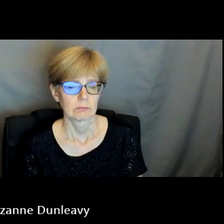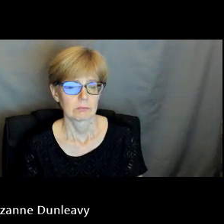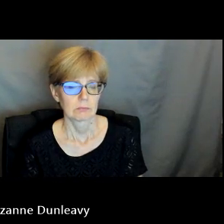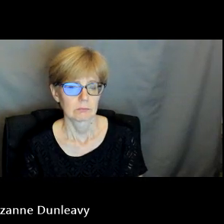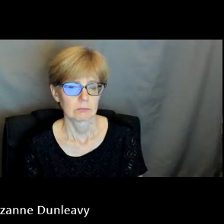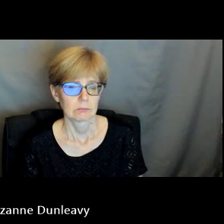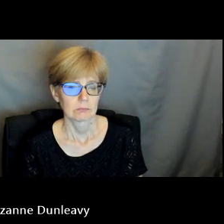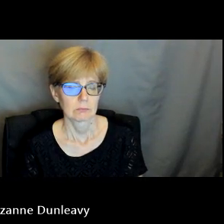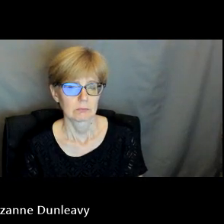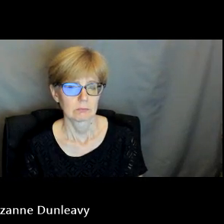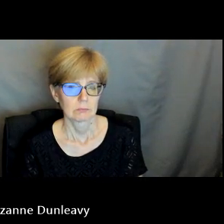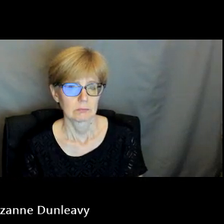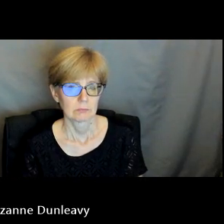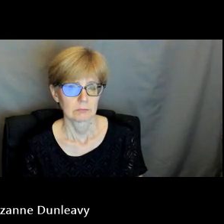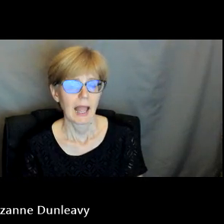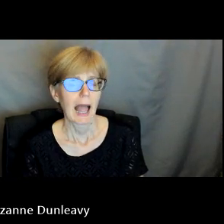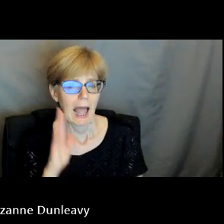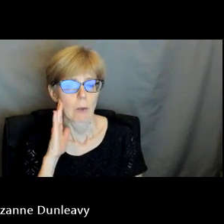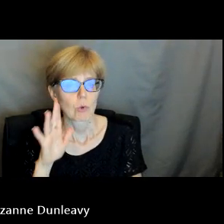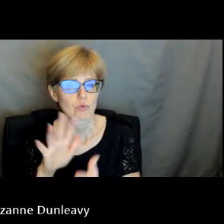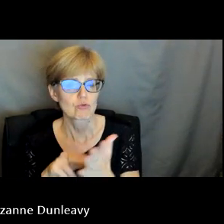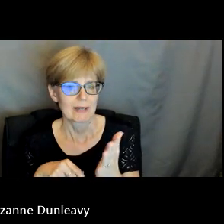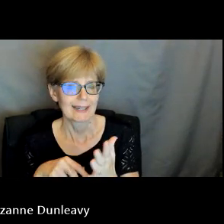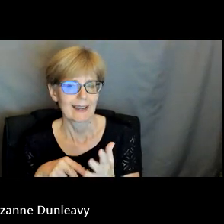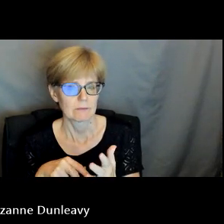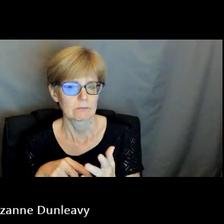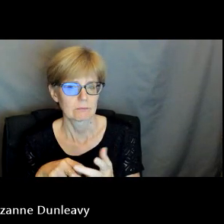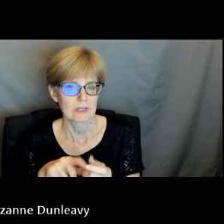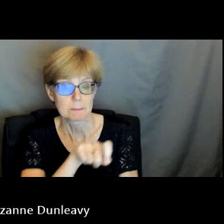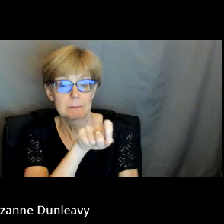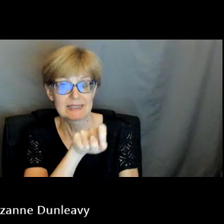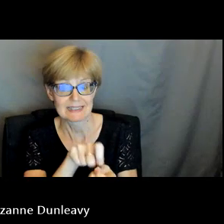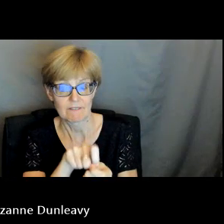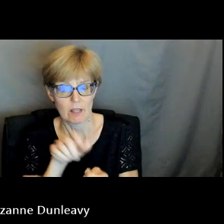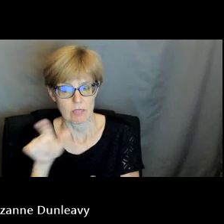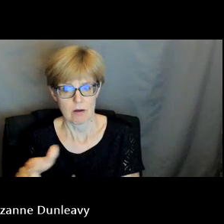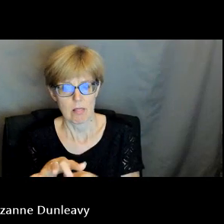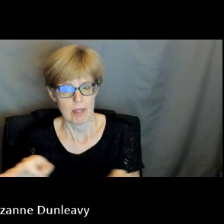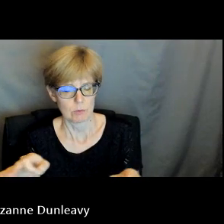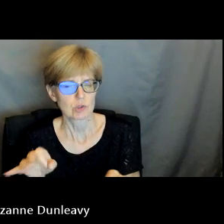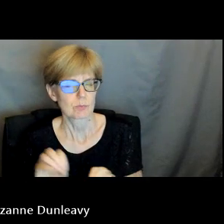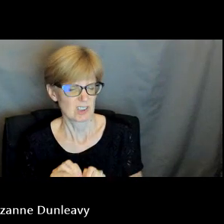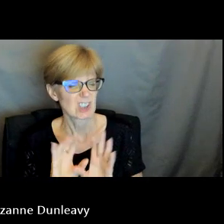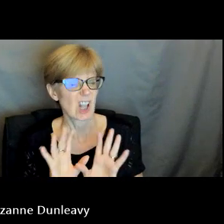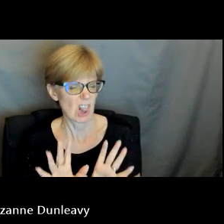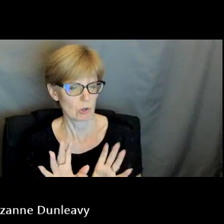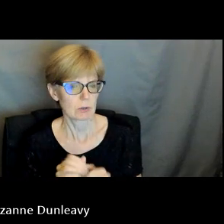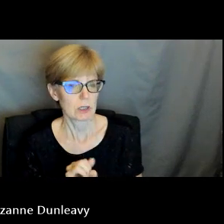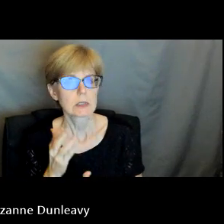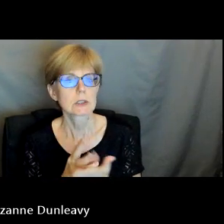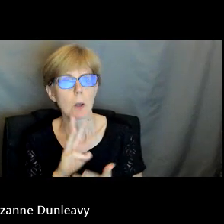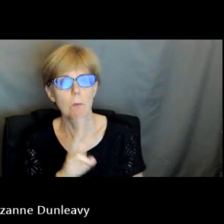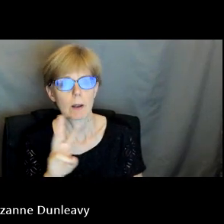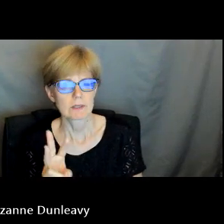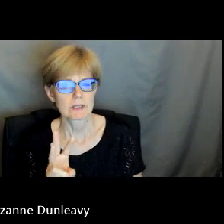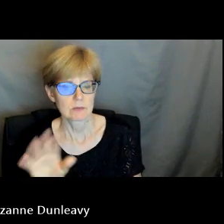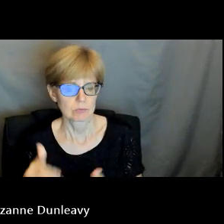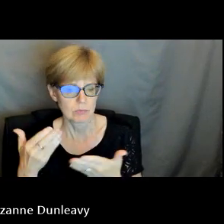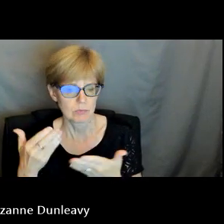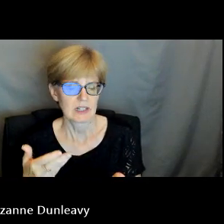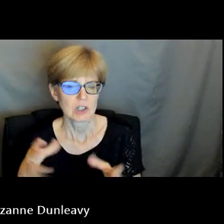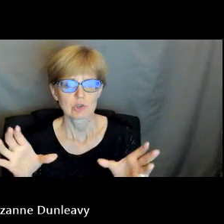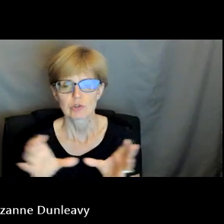about this issue. And I'm going to read the language verbatim because I think it's pretty clear. So some websites sell certificates, registrations,